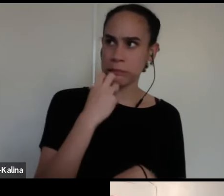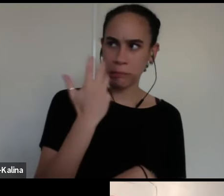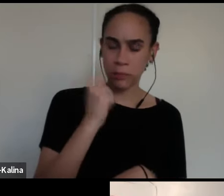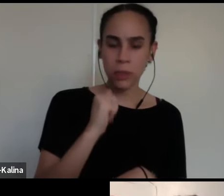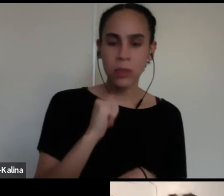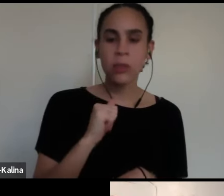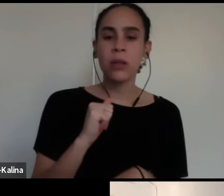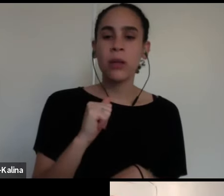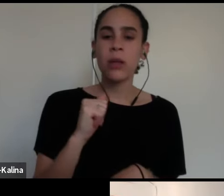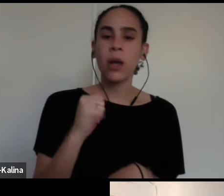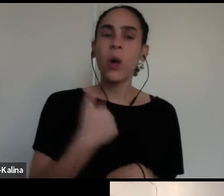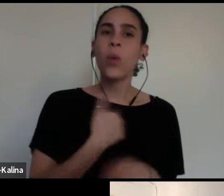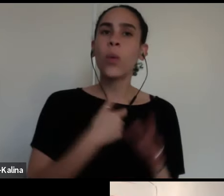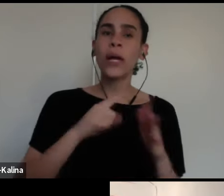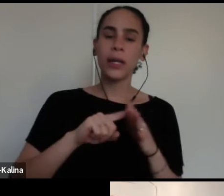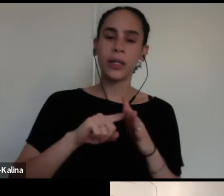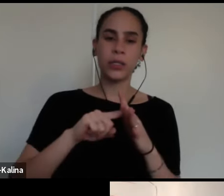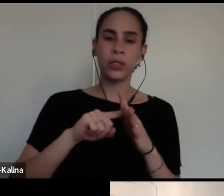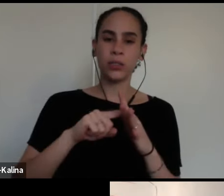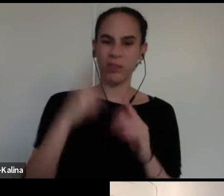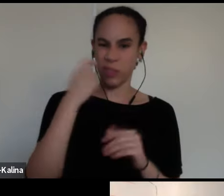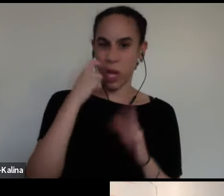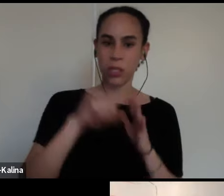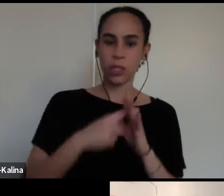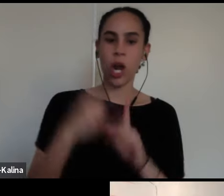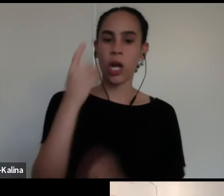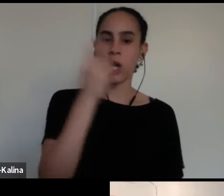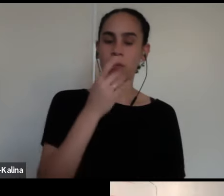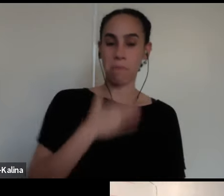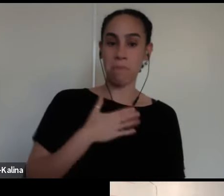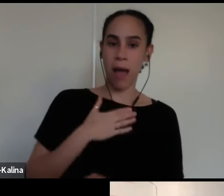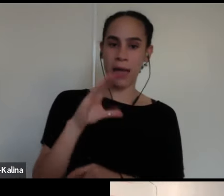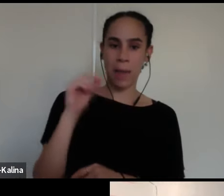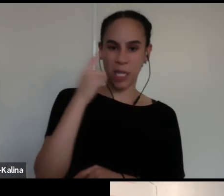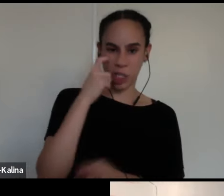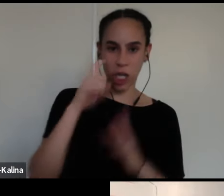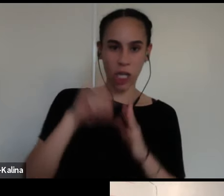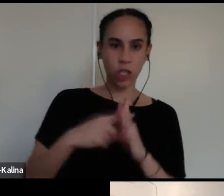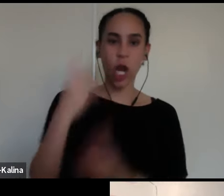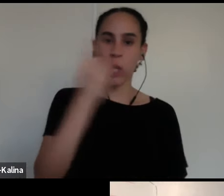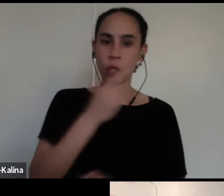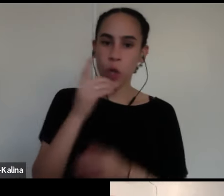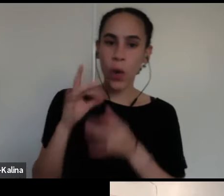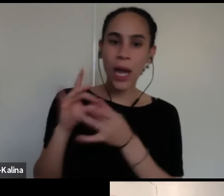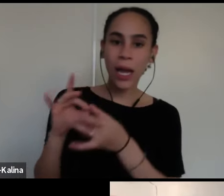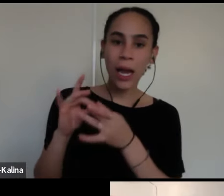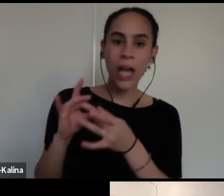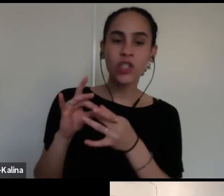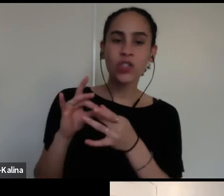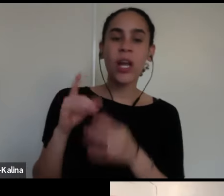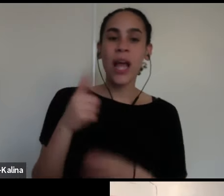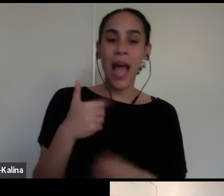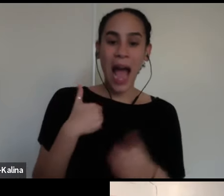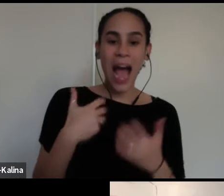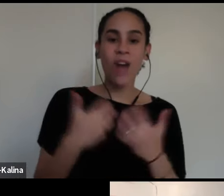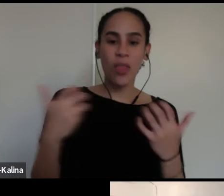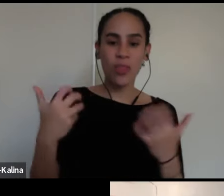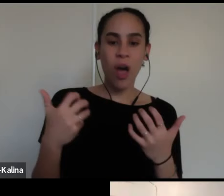We just started doing the donut connections. My company is very small, and there's been some turnover, a lot of turnover,